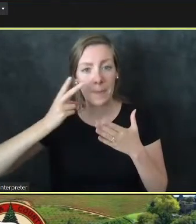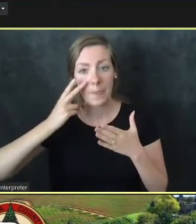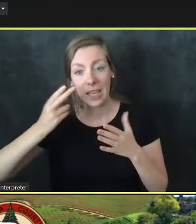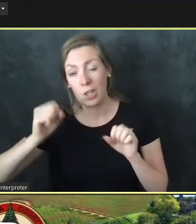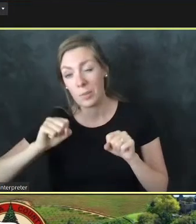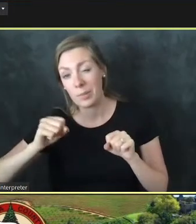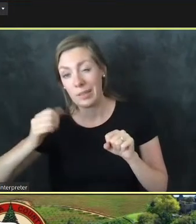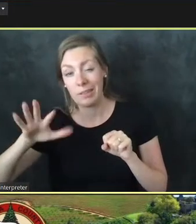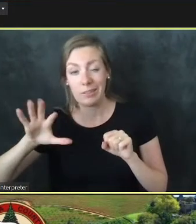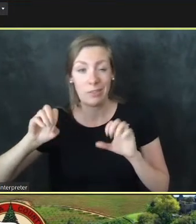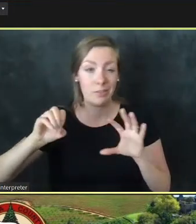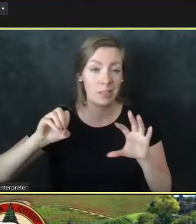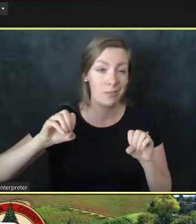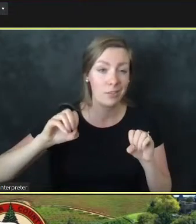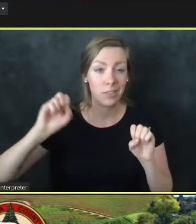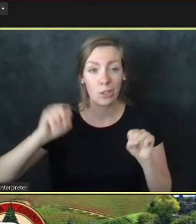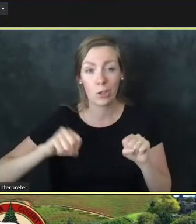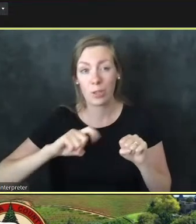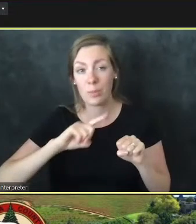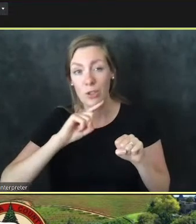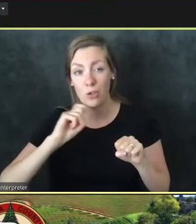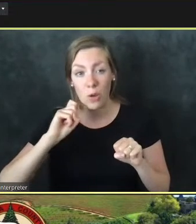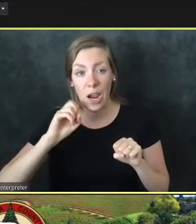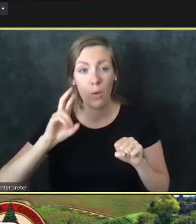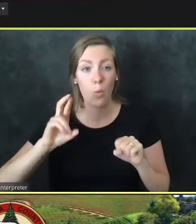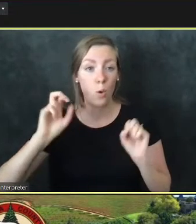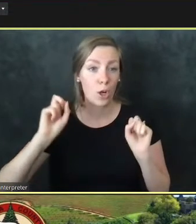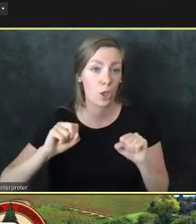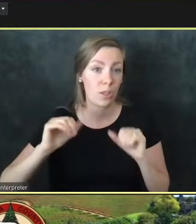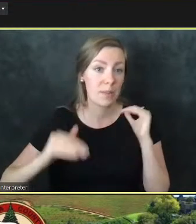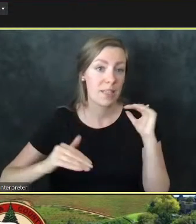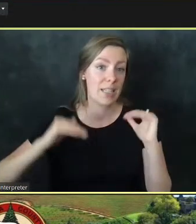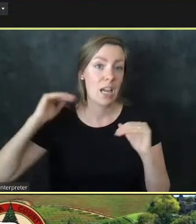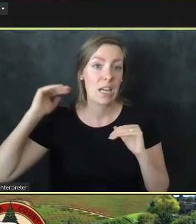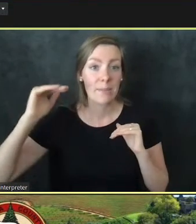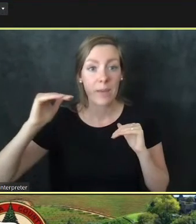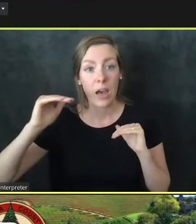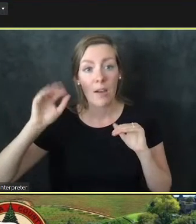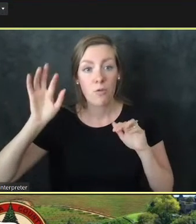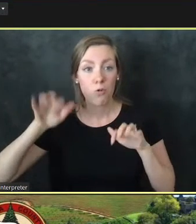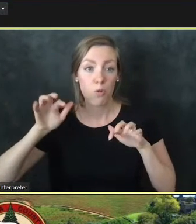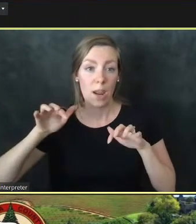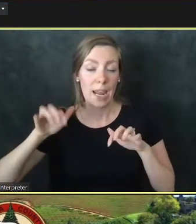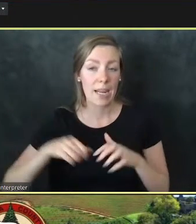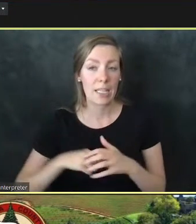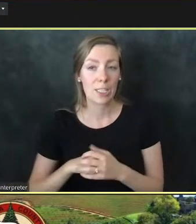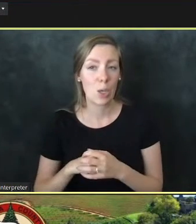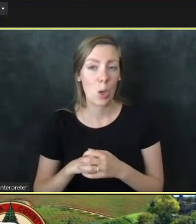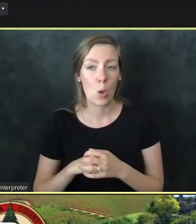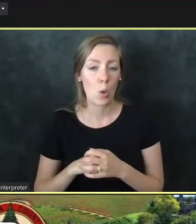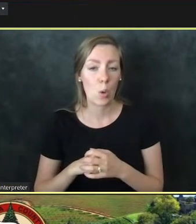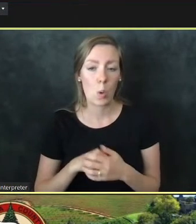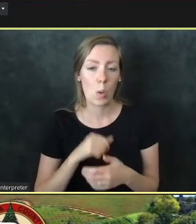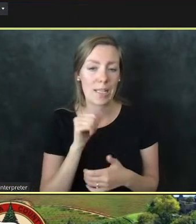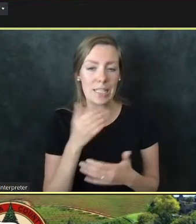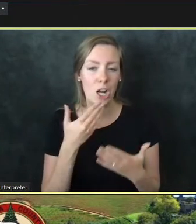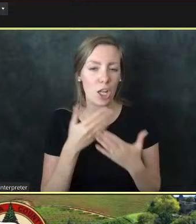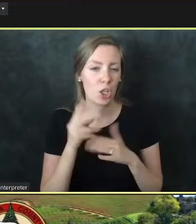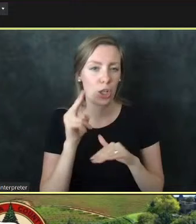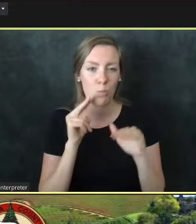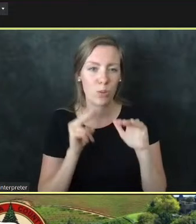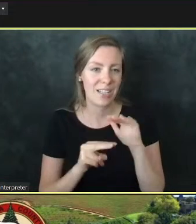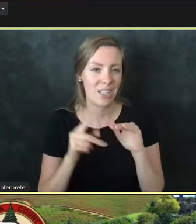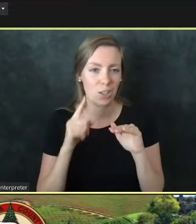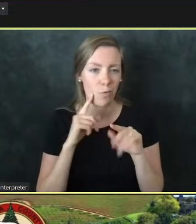way, 50-50. It could be drought or it can be above normal rainfall. So it's really not a very good predictor for our